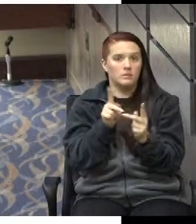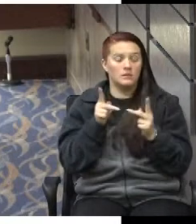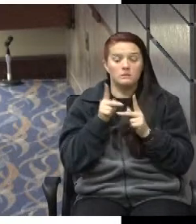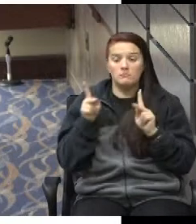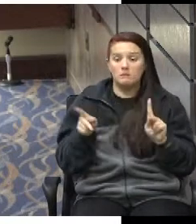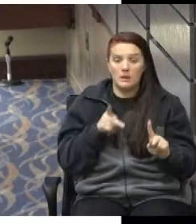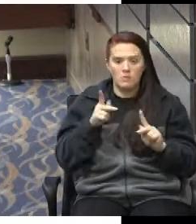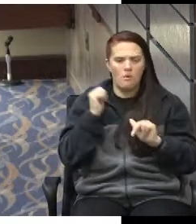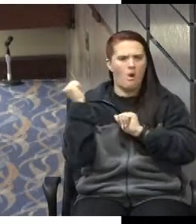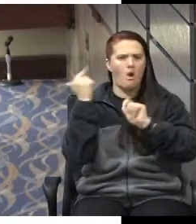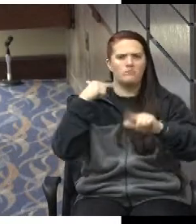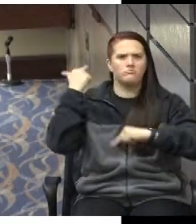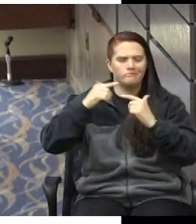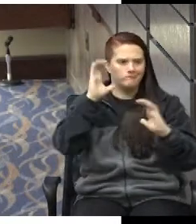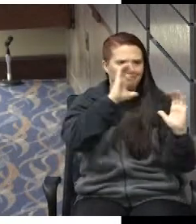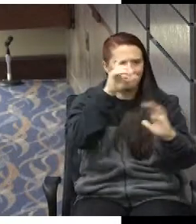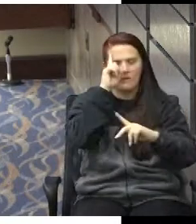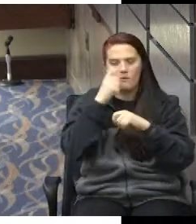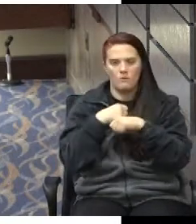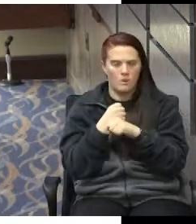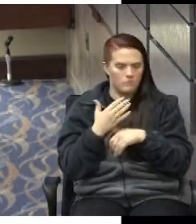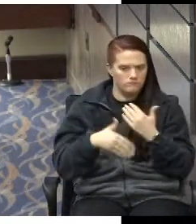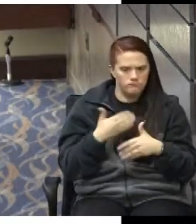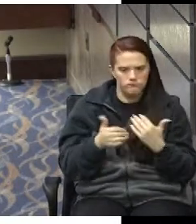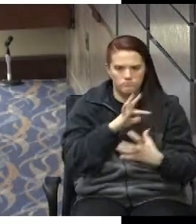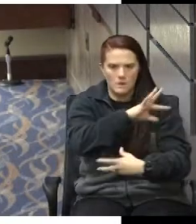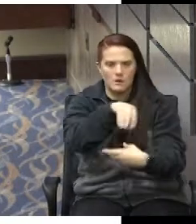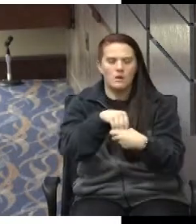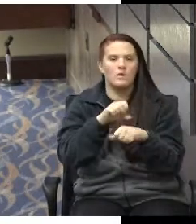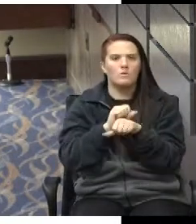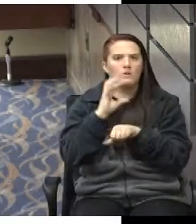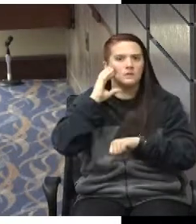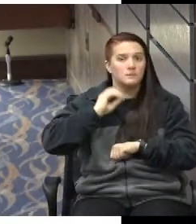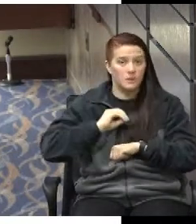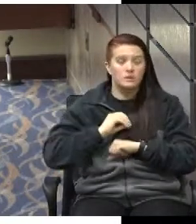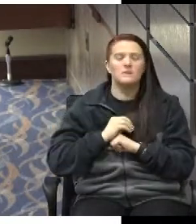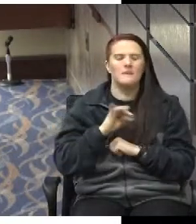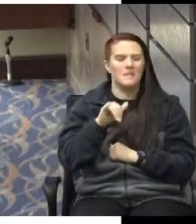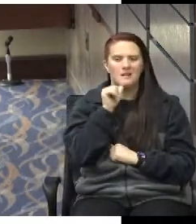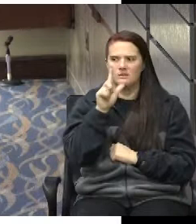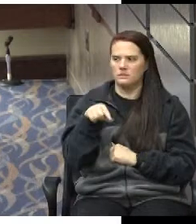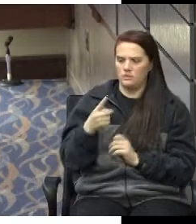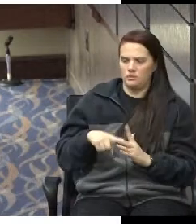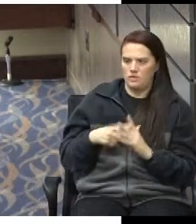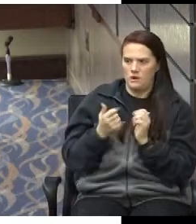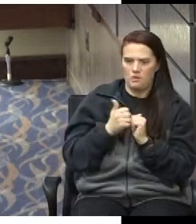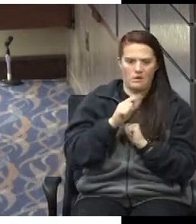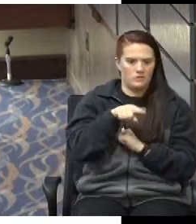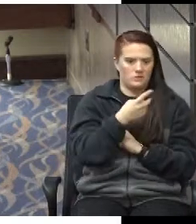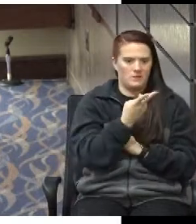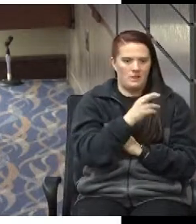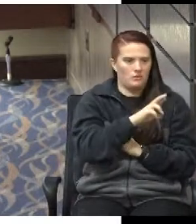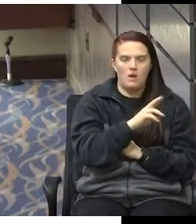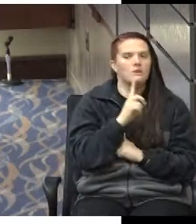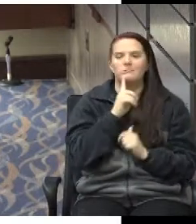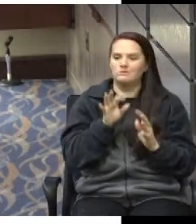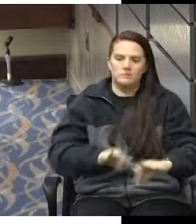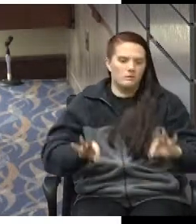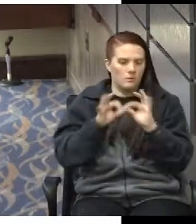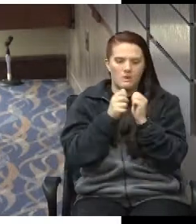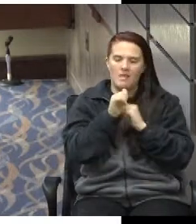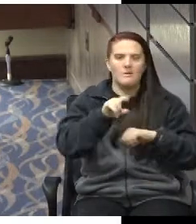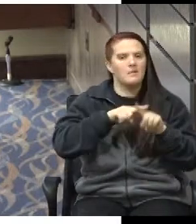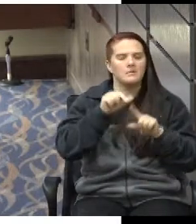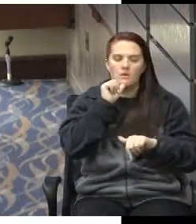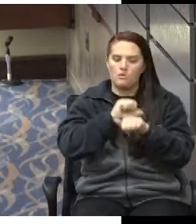all generations are looking for a productive, engaging, enjoyable work experience. And that doesn't just start and end with HR. They are pivotal in that. But it's not